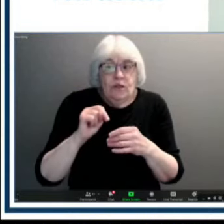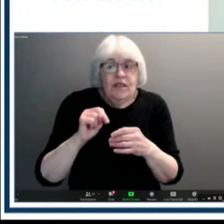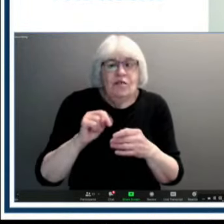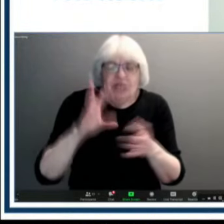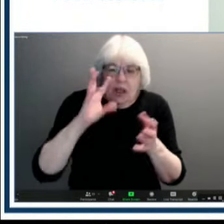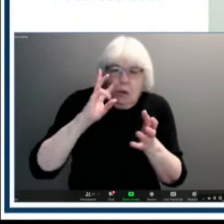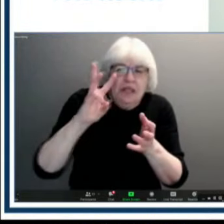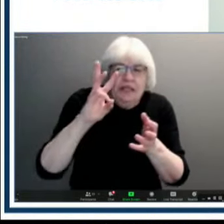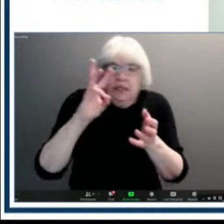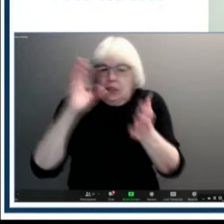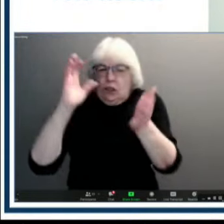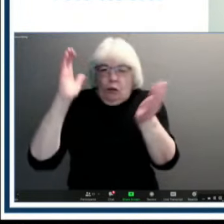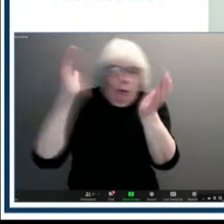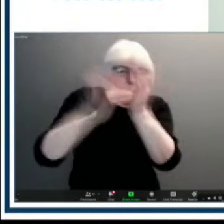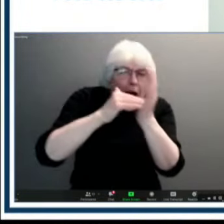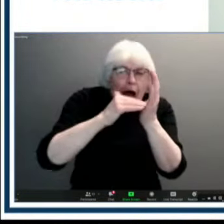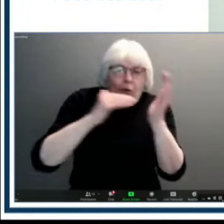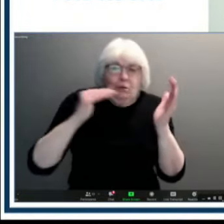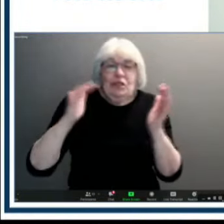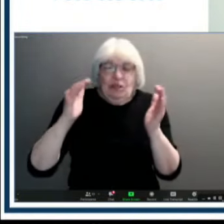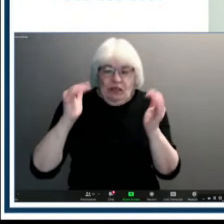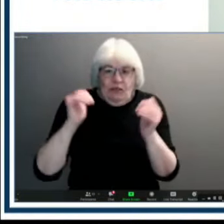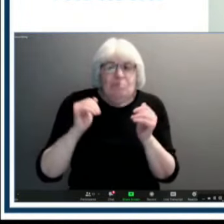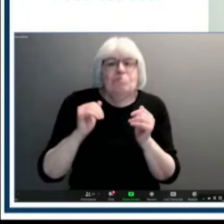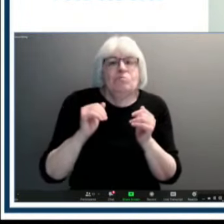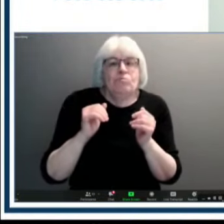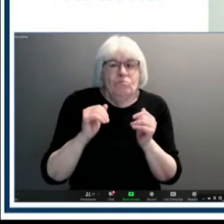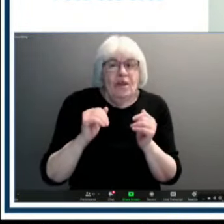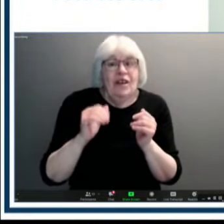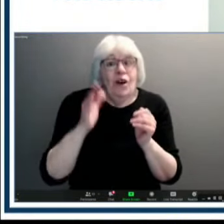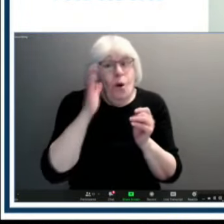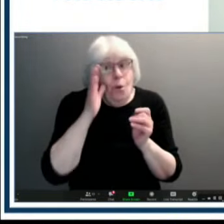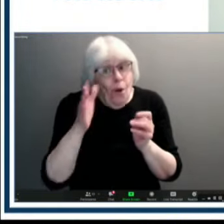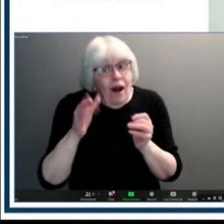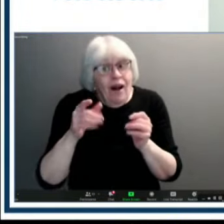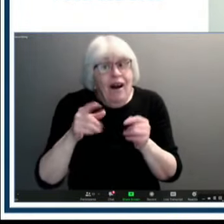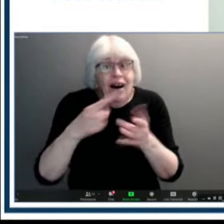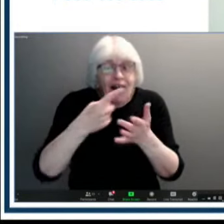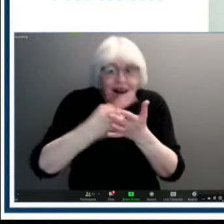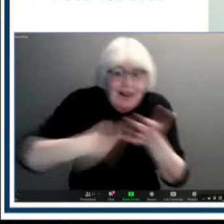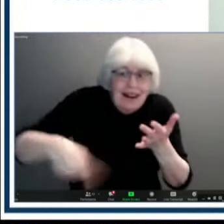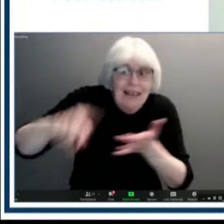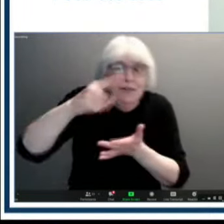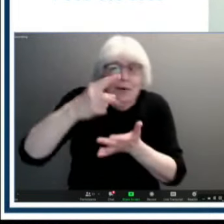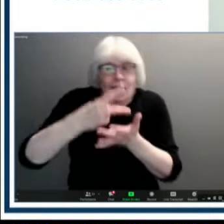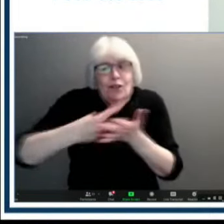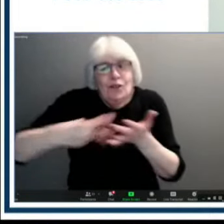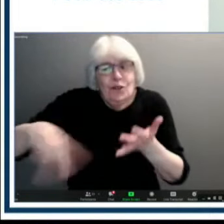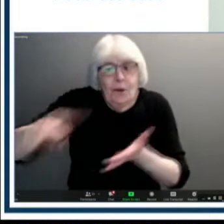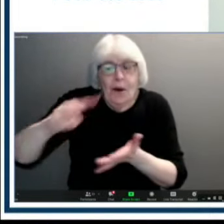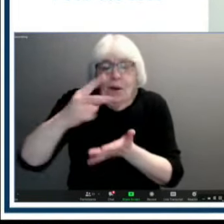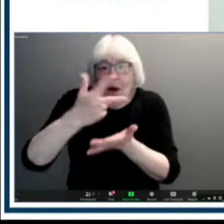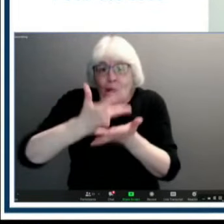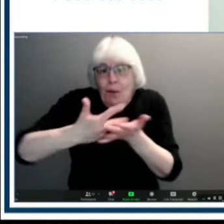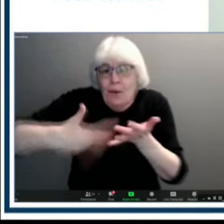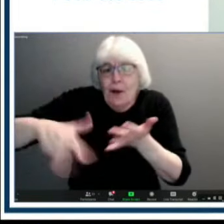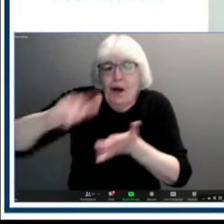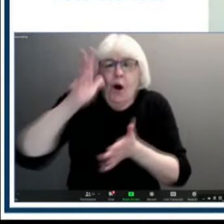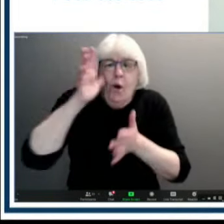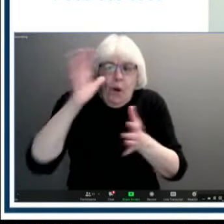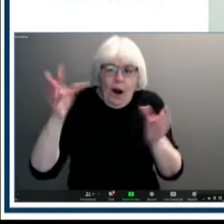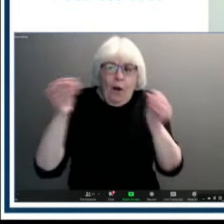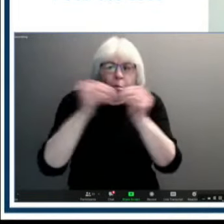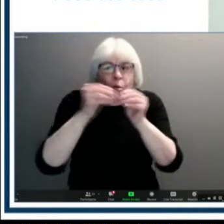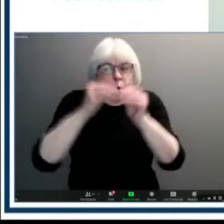They are not all there today, but over the next few weeks, they will be. And those people are our primary focus. But we